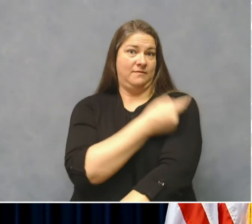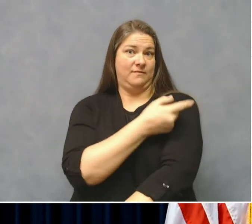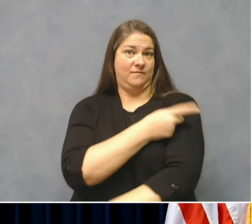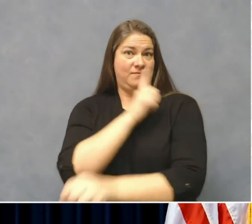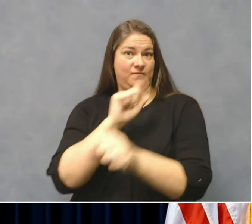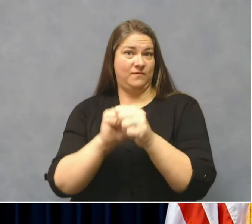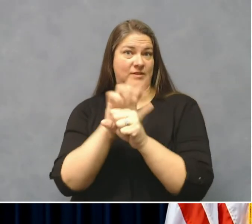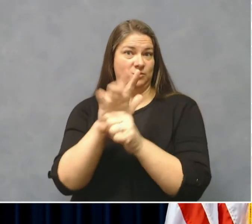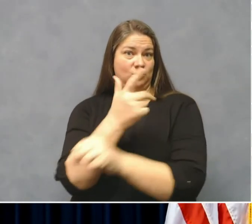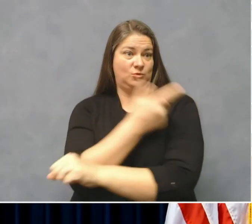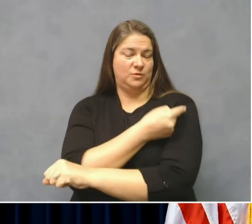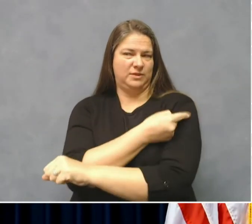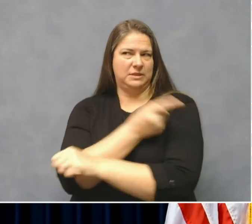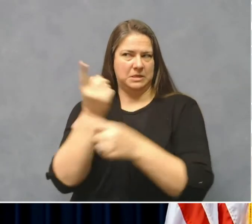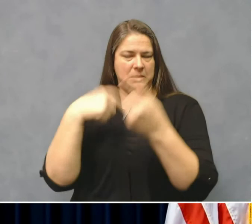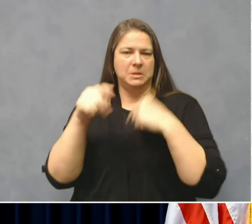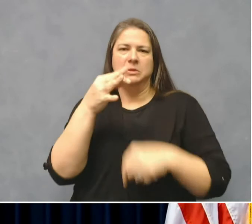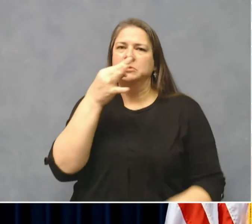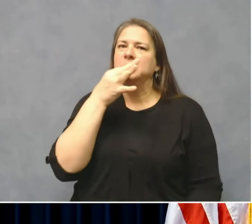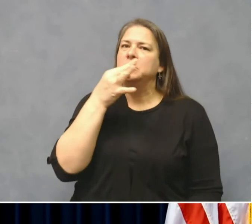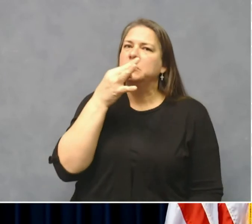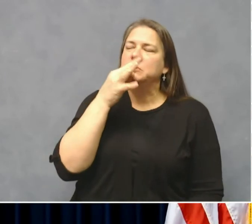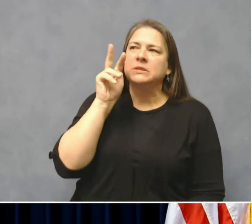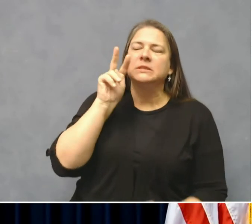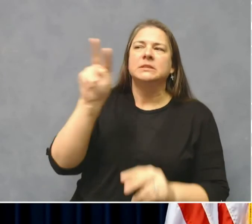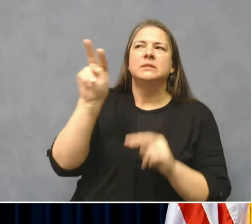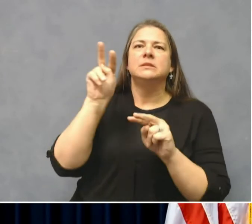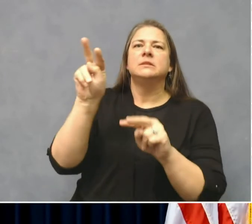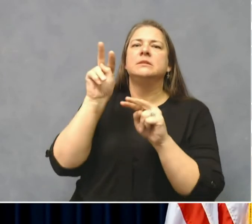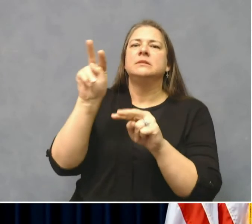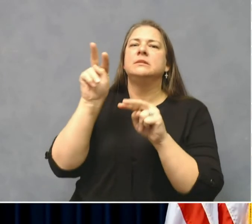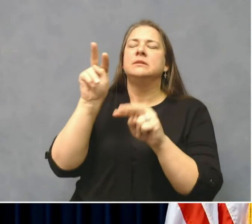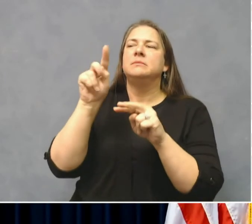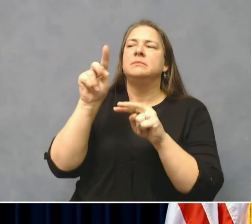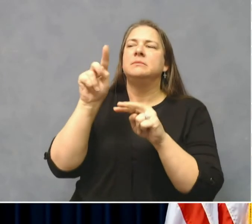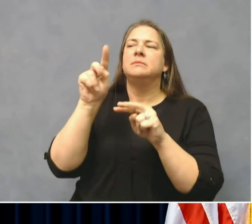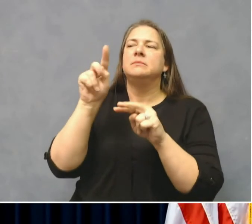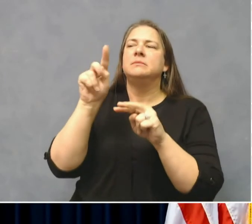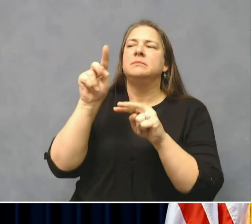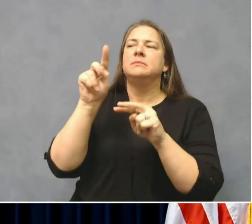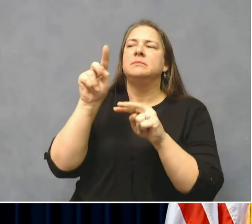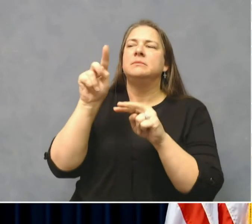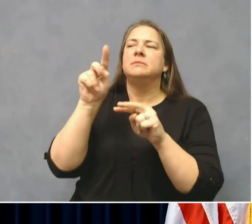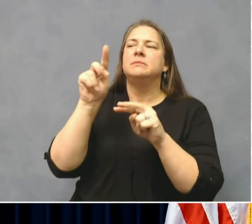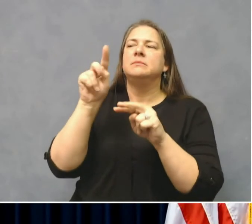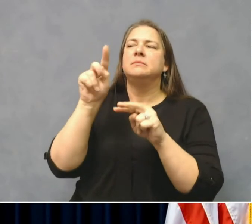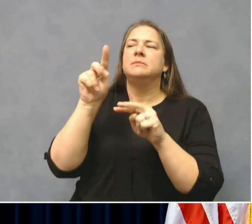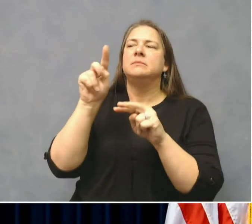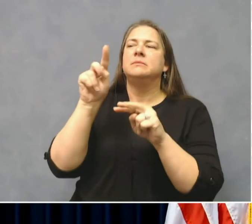got to fight to get there. But if we do that, if we all try,